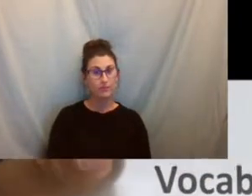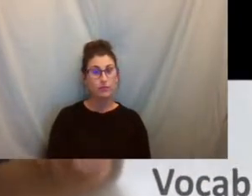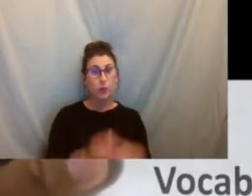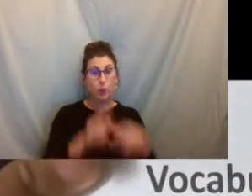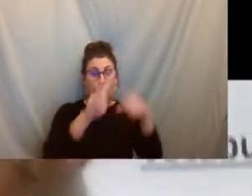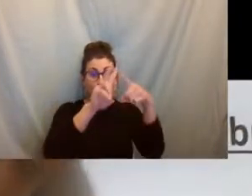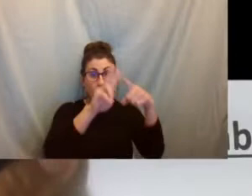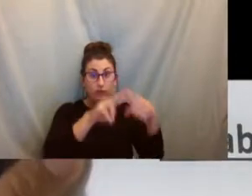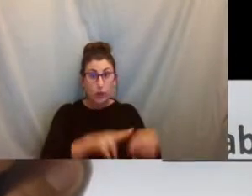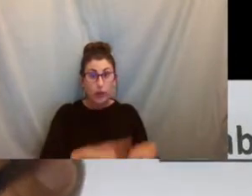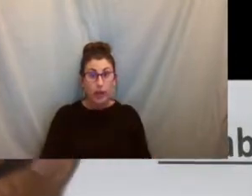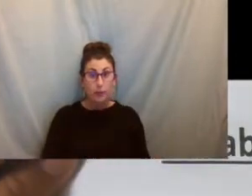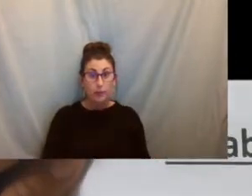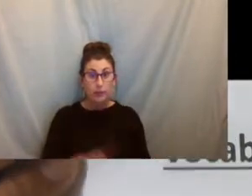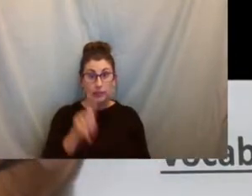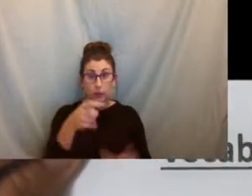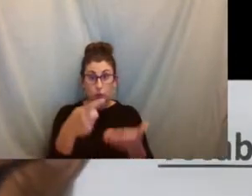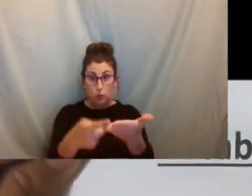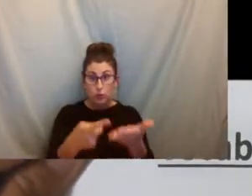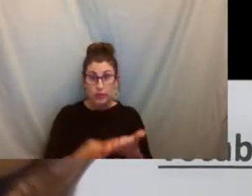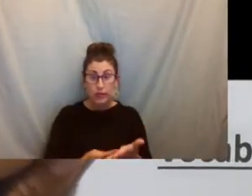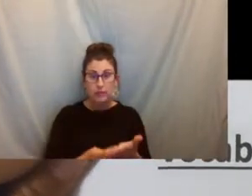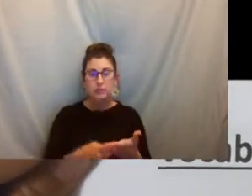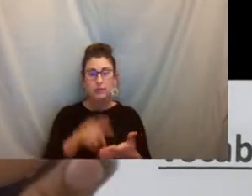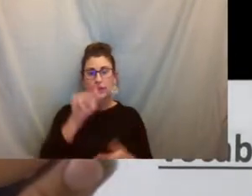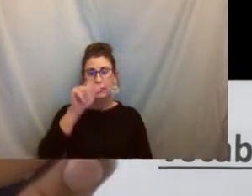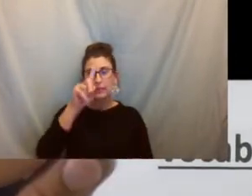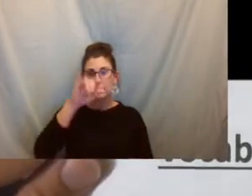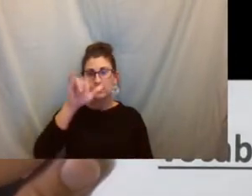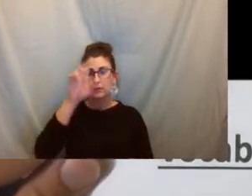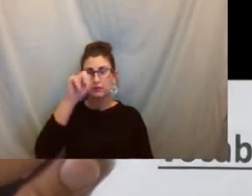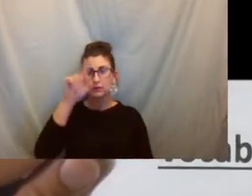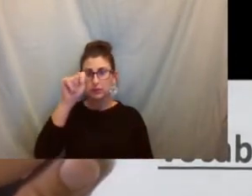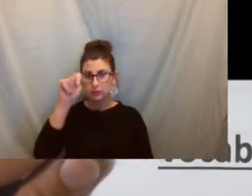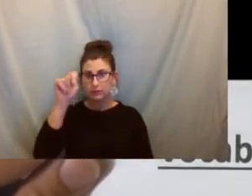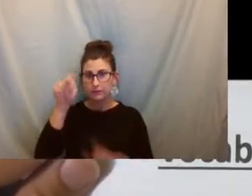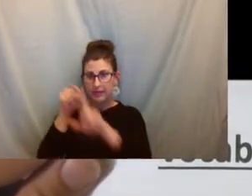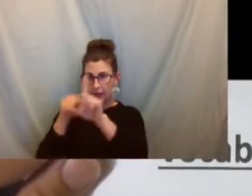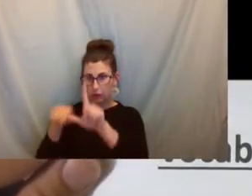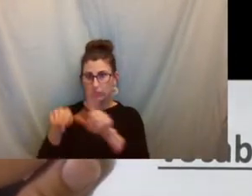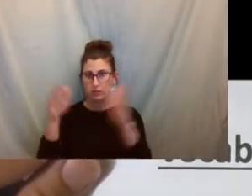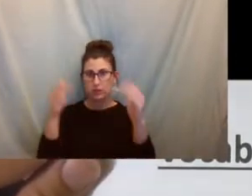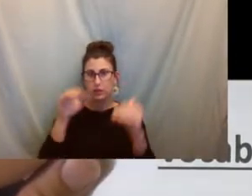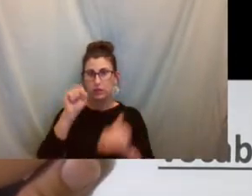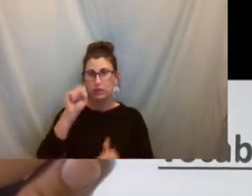All right, some vocabulary that we are going to go over would be adjacent angles,